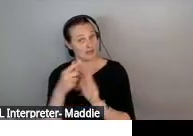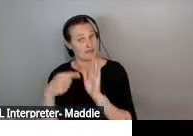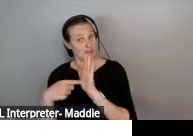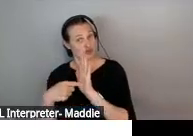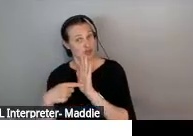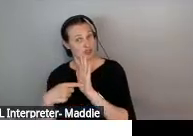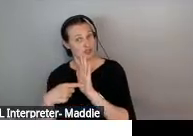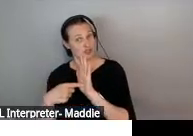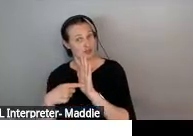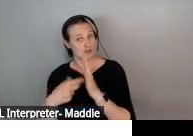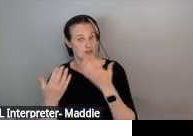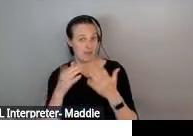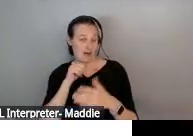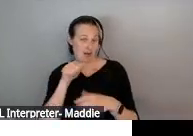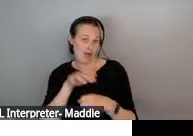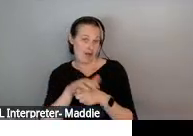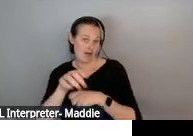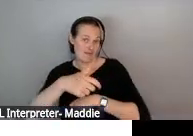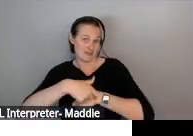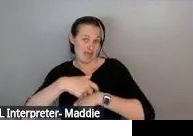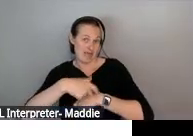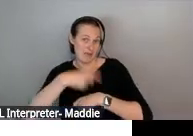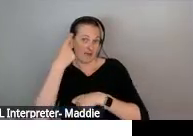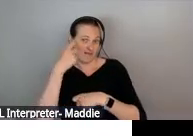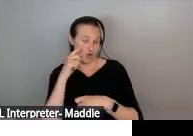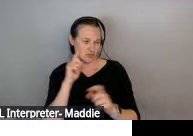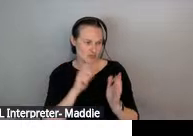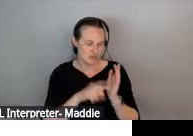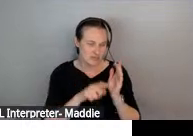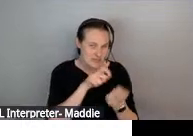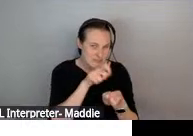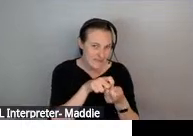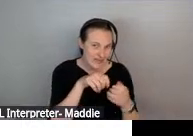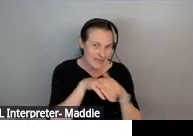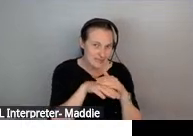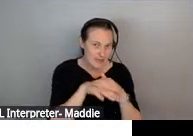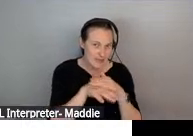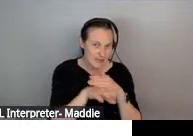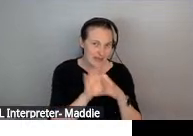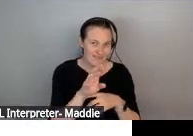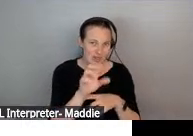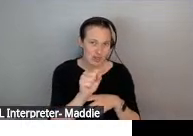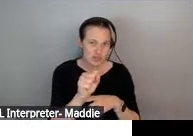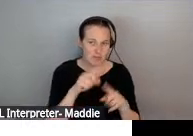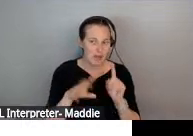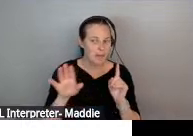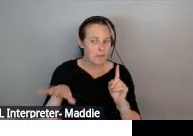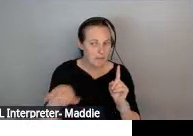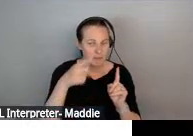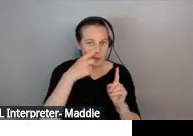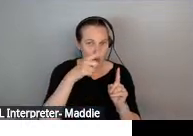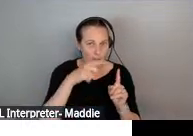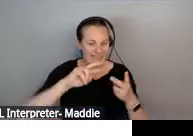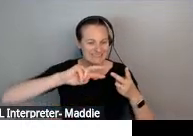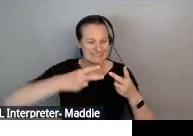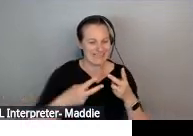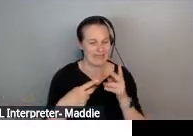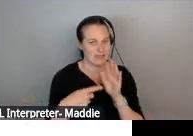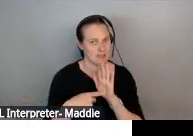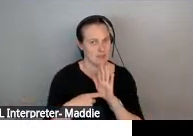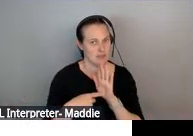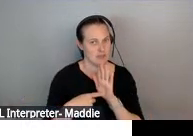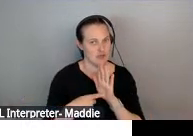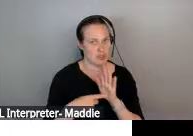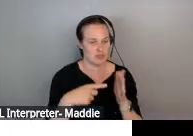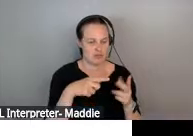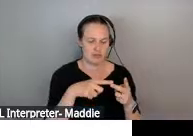enough time for looking at specific accessibility features, but asking for a second demo that specifically looks at how it's